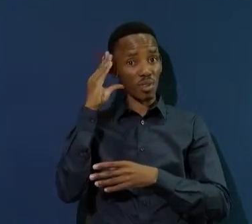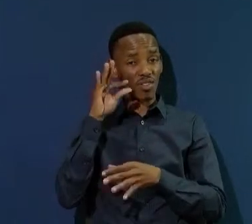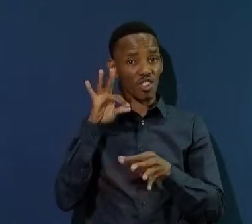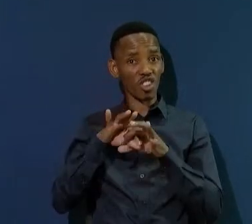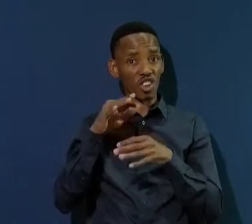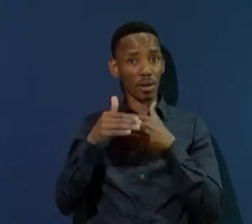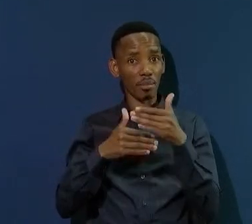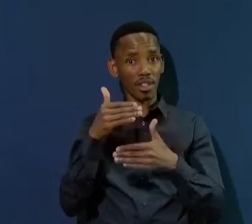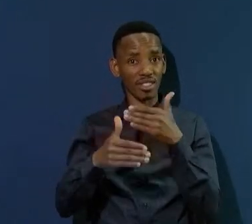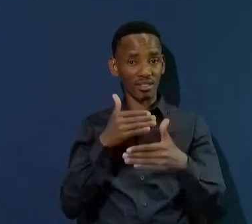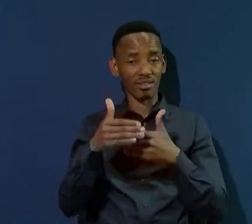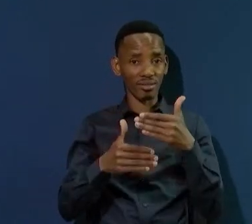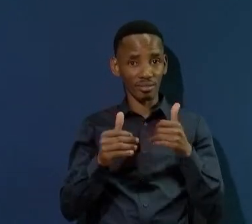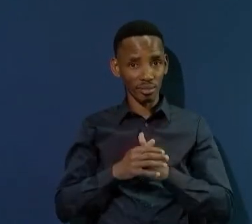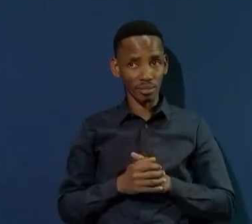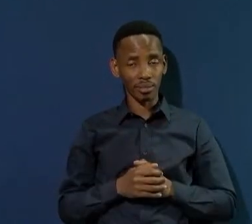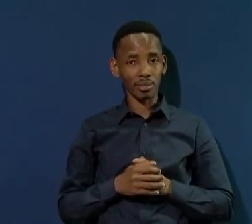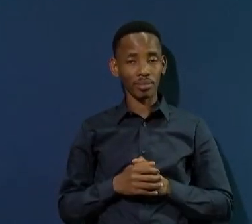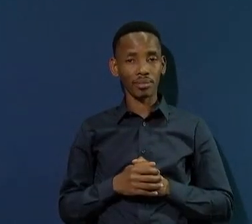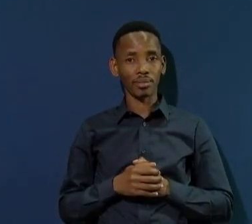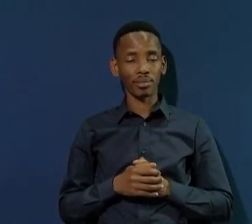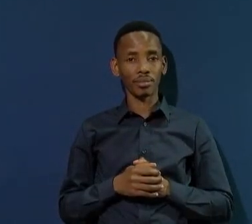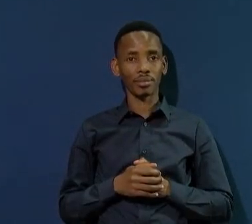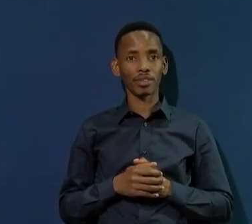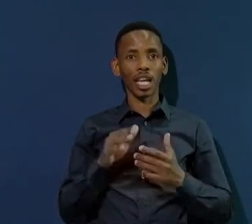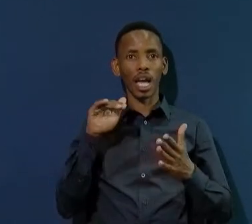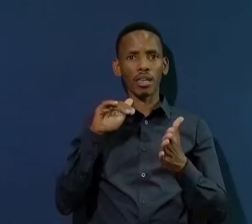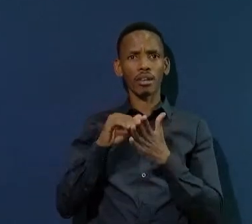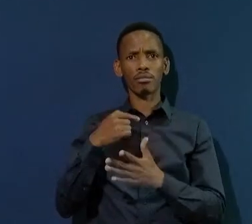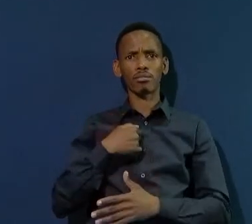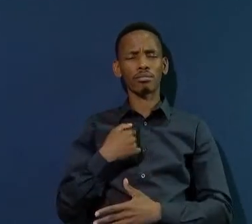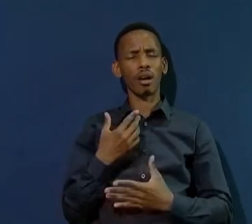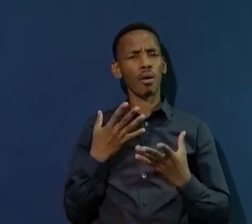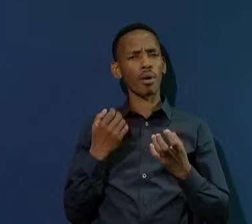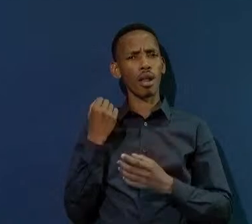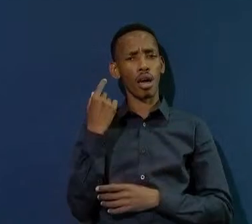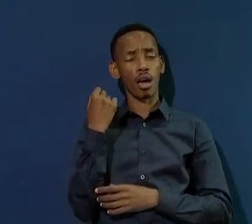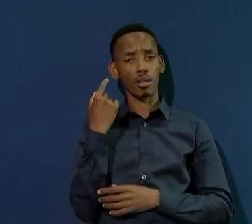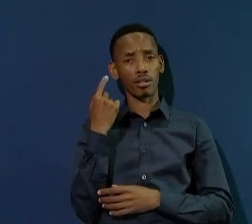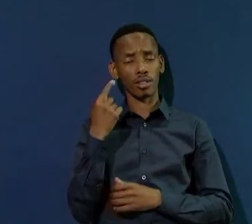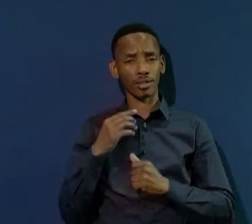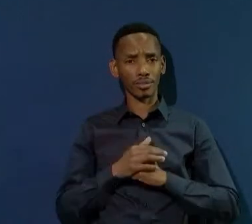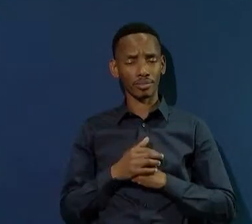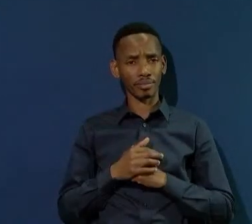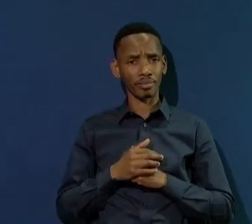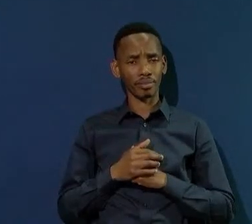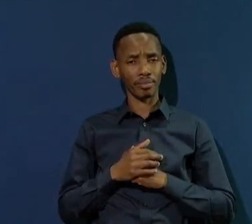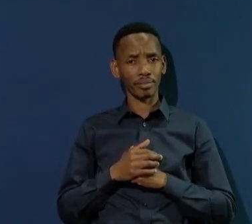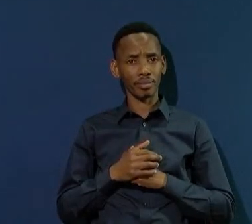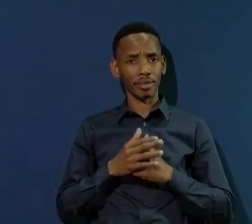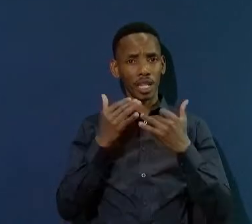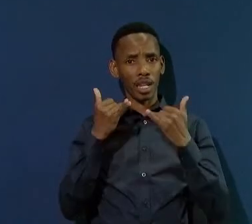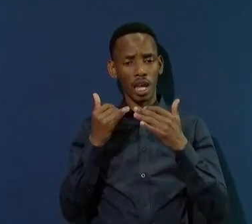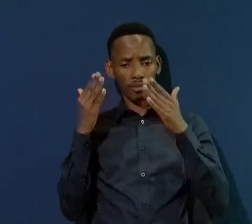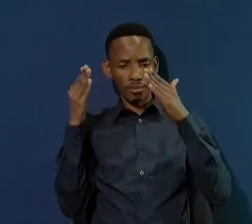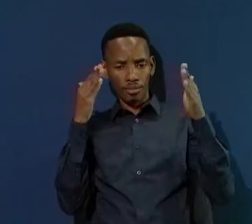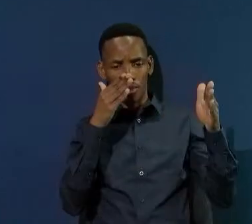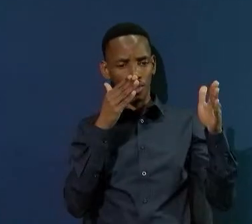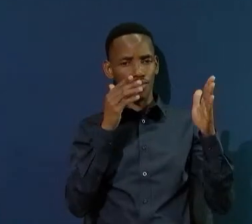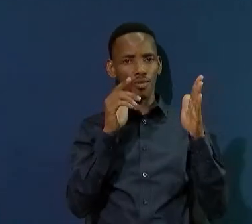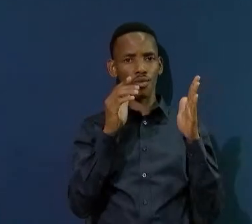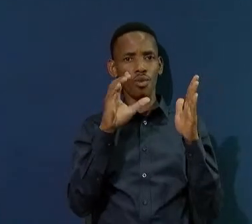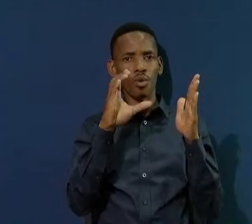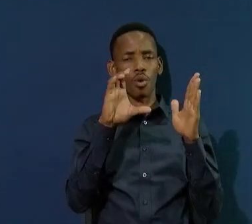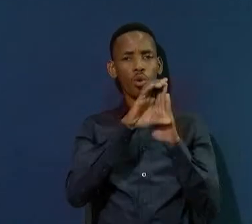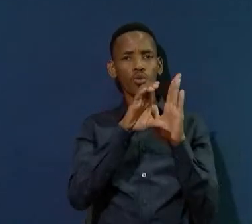kganya thing. So right yeah, okay, and I want to understand from you ya no kana ke lebella constitution e ka bophara jwa